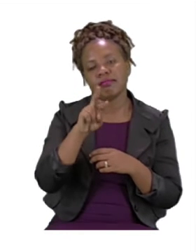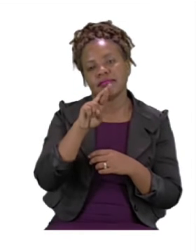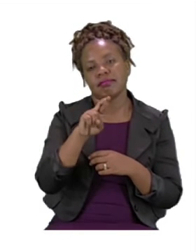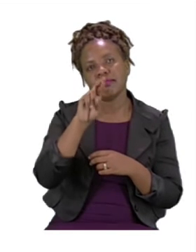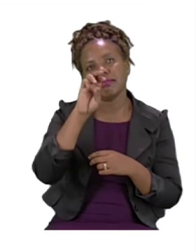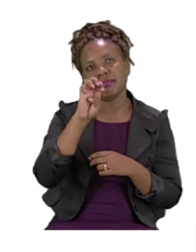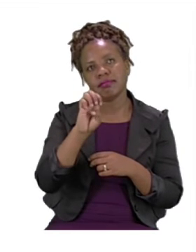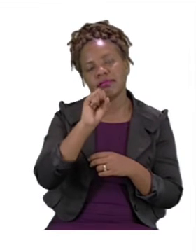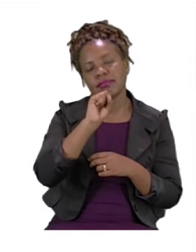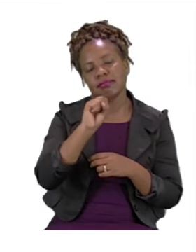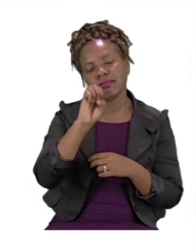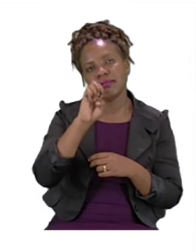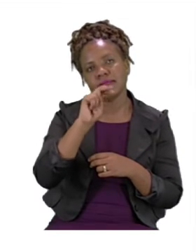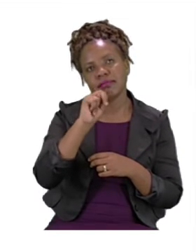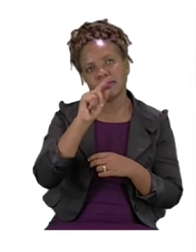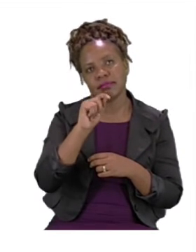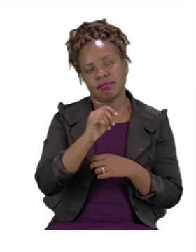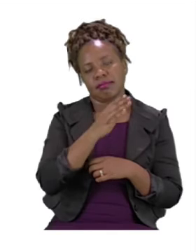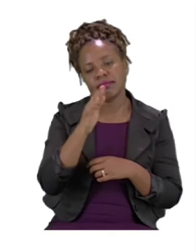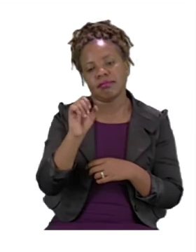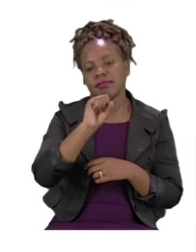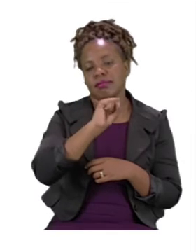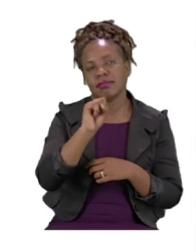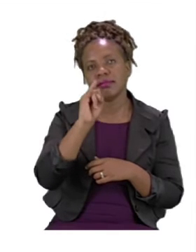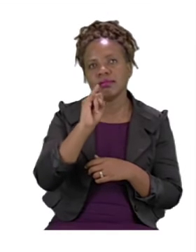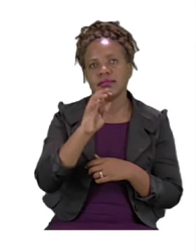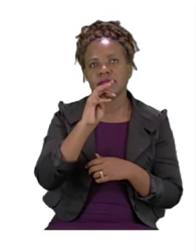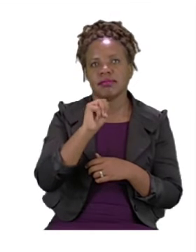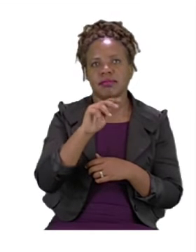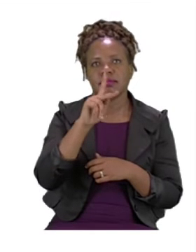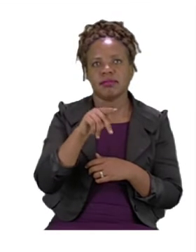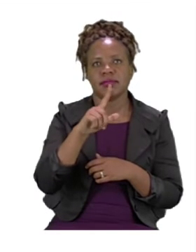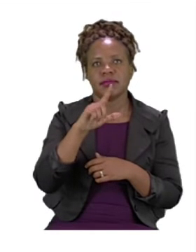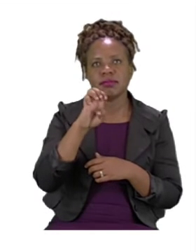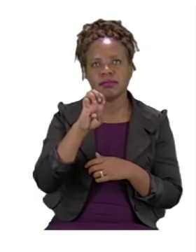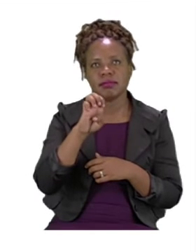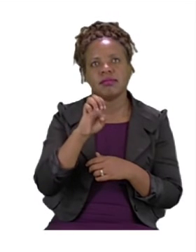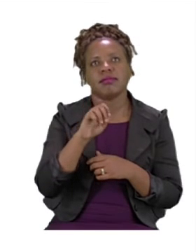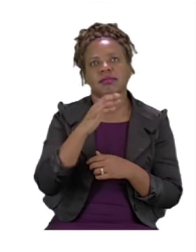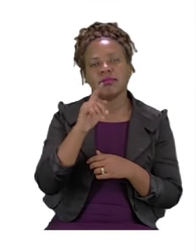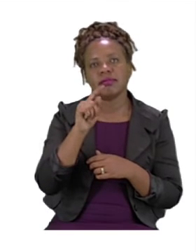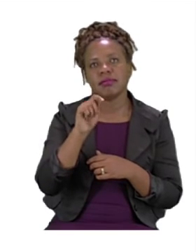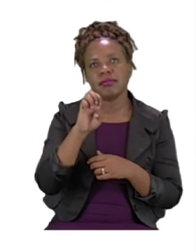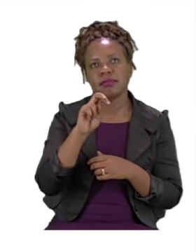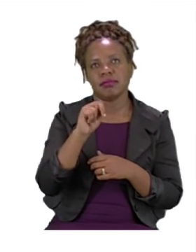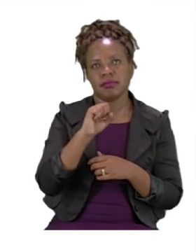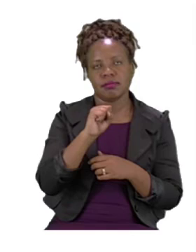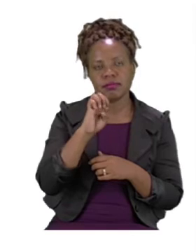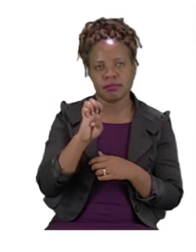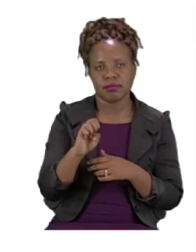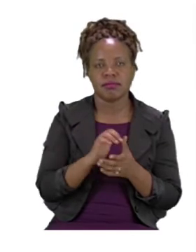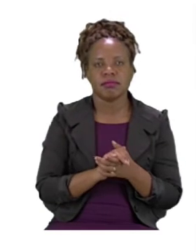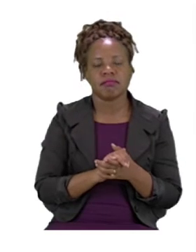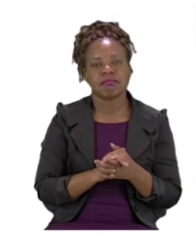when we are now using other verbs is either adding s or es. So we're going